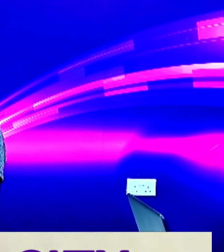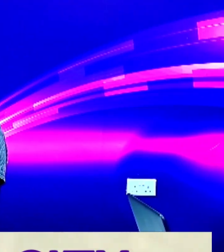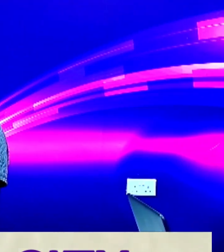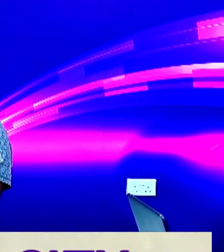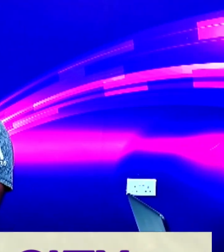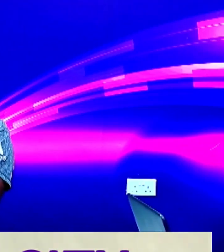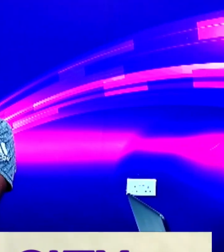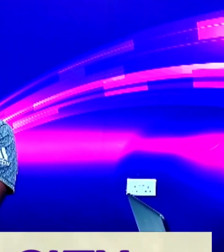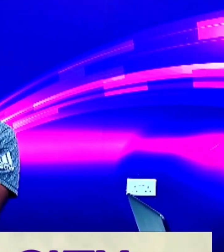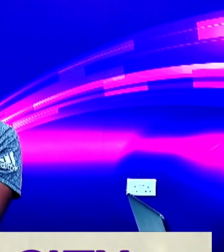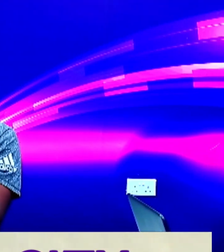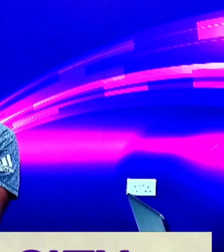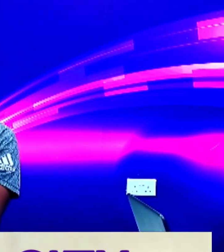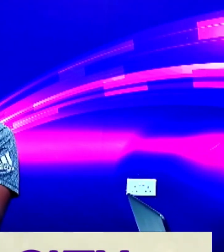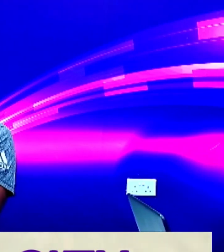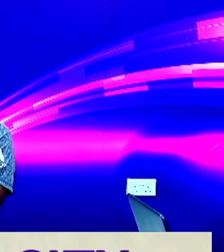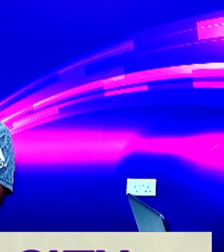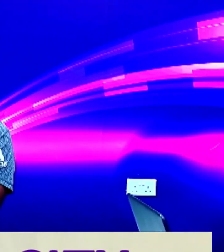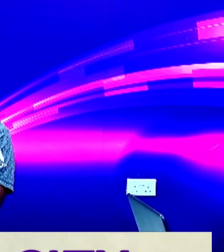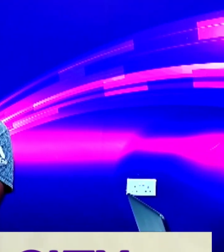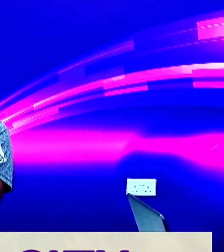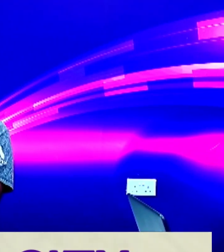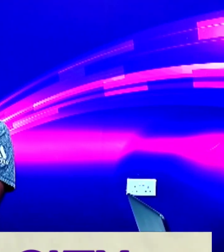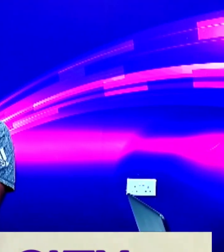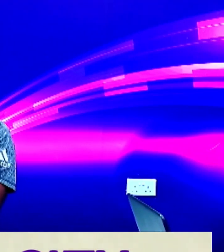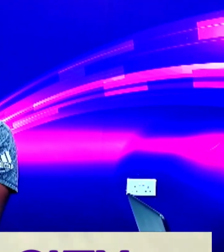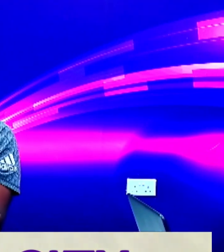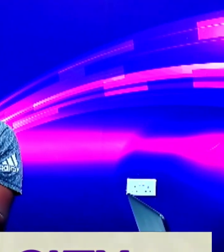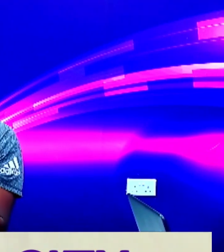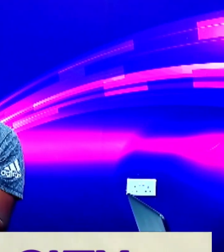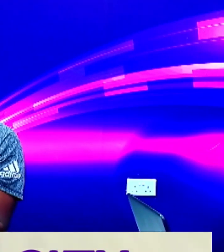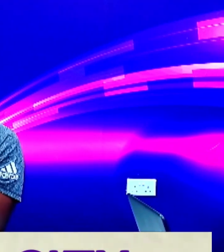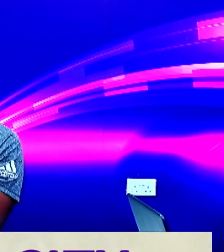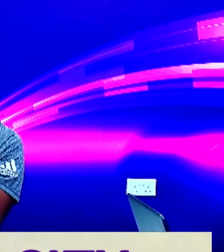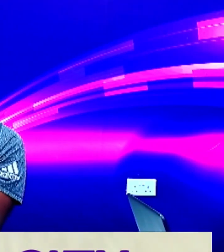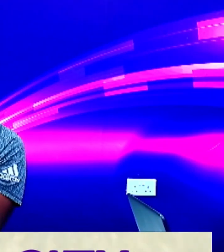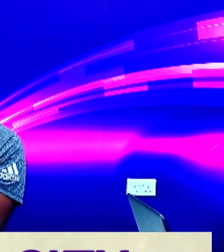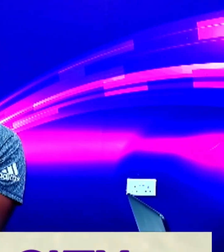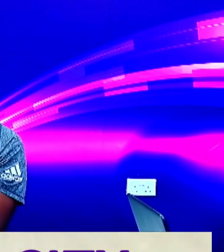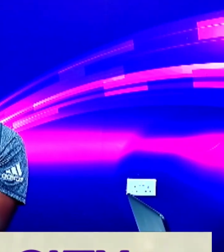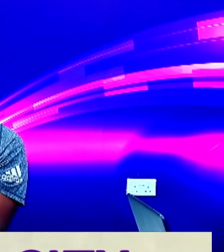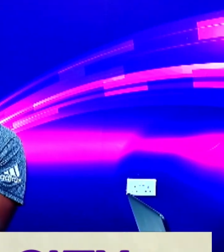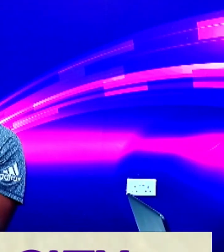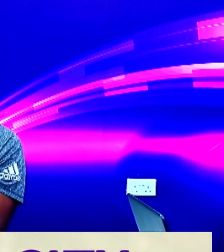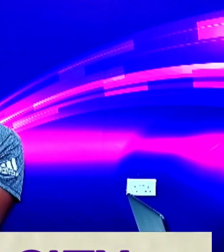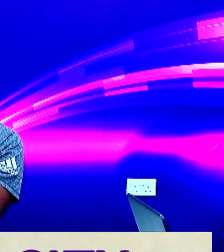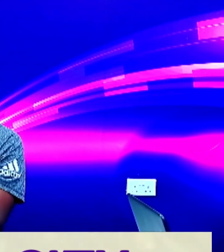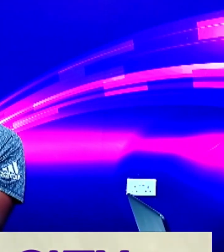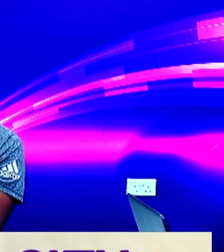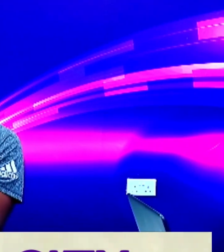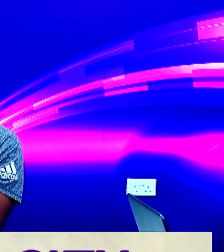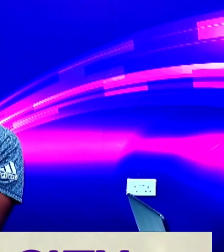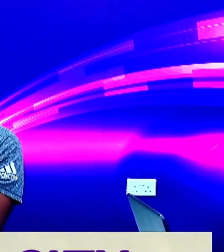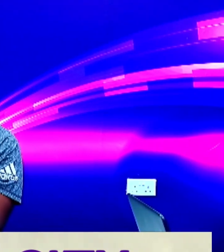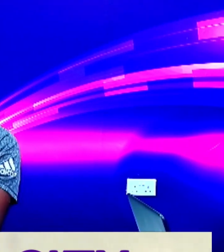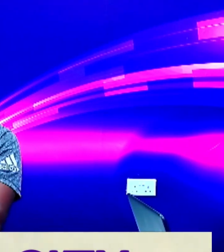Faso, I know they are both strong teams, but my feelings, I think Tanzania will